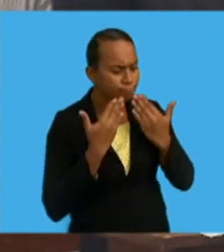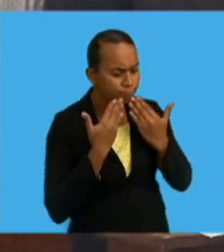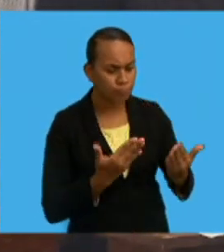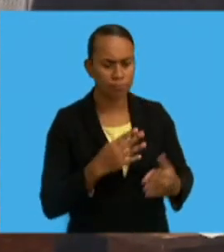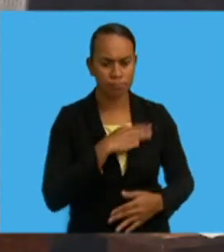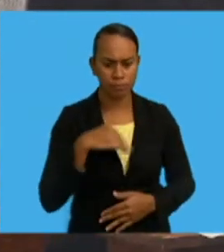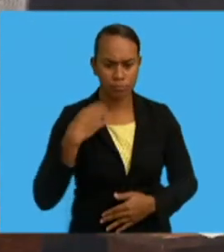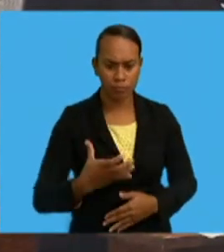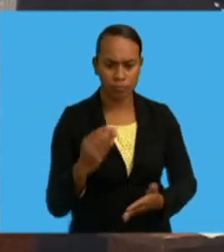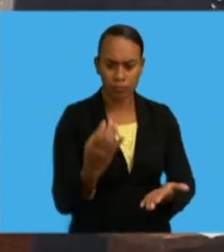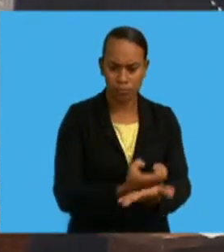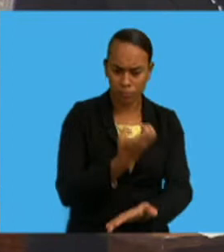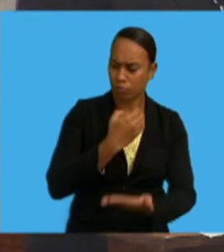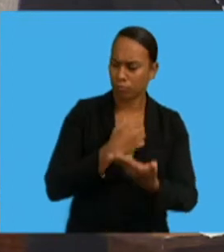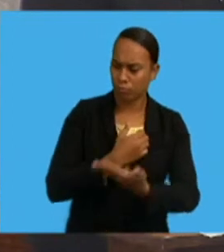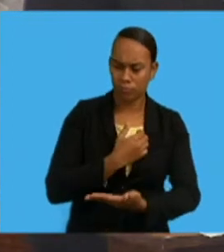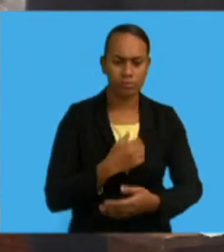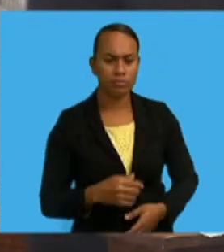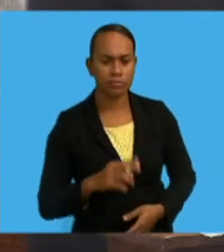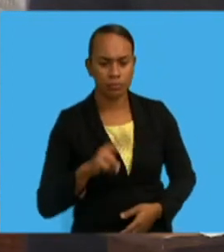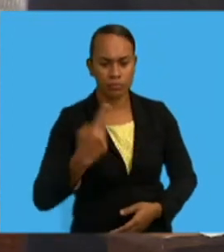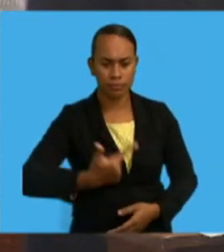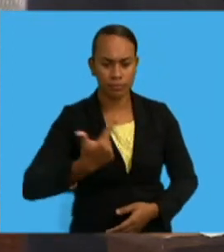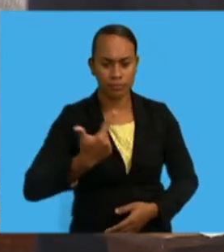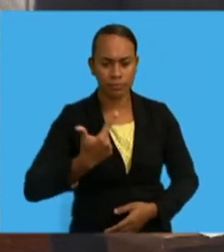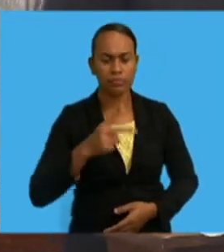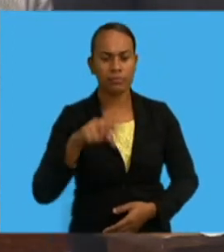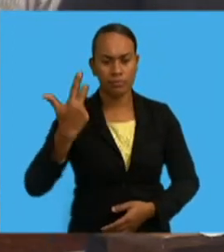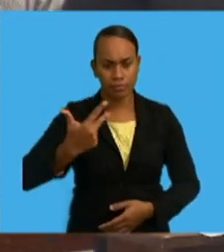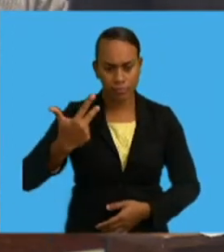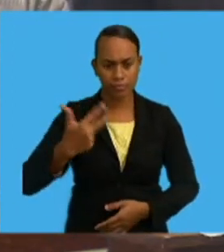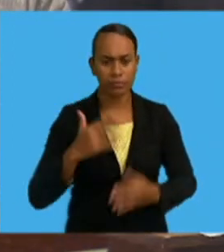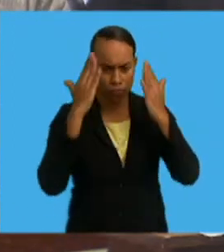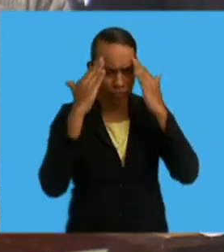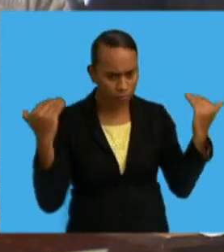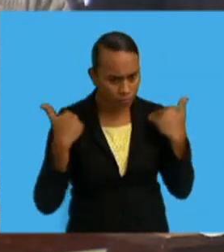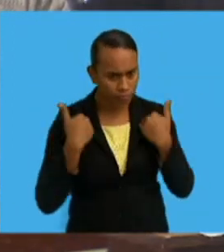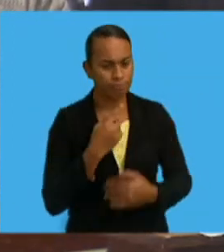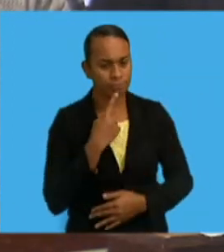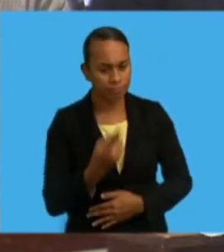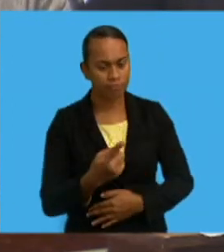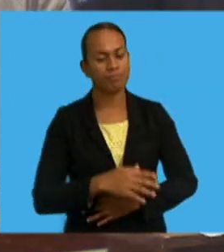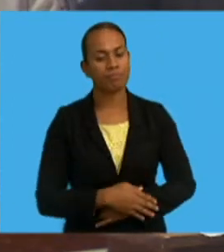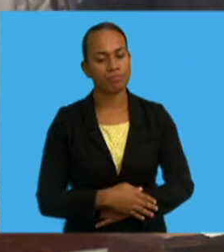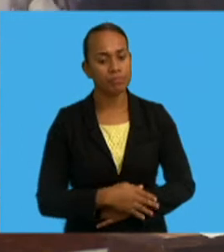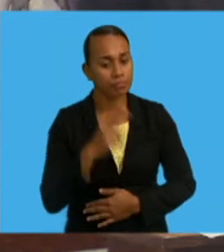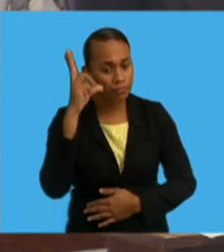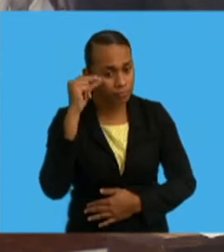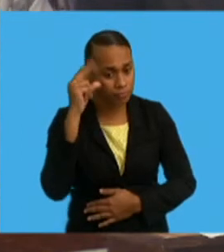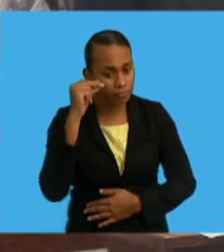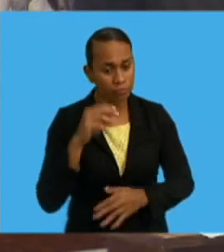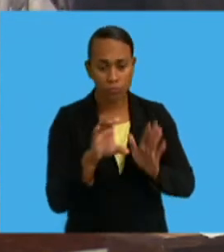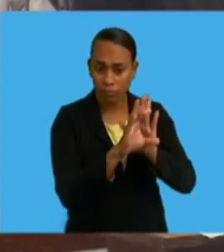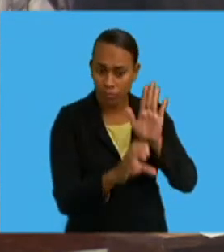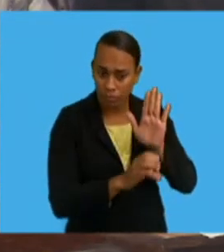our Ministry's allocation for 2017 and 2018. Madam Speaker, the Fijian Constitution enshrines health as a fundamental right for